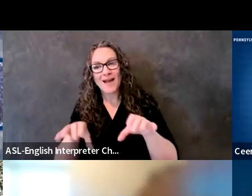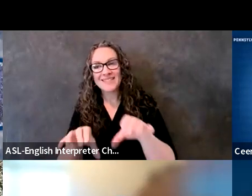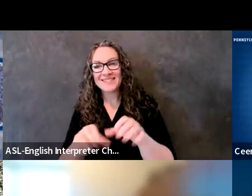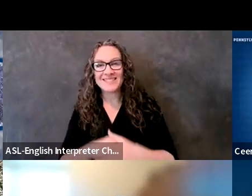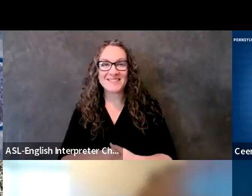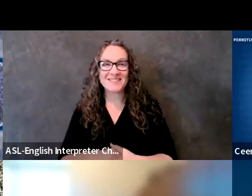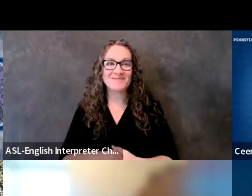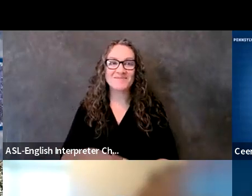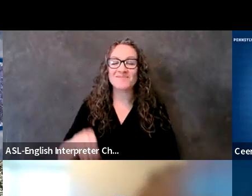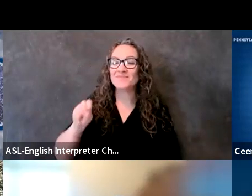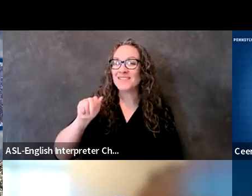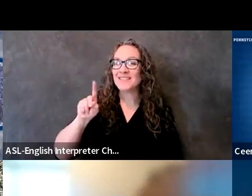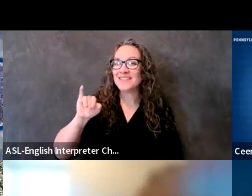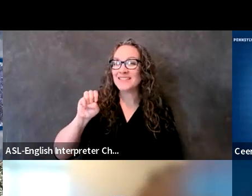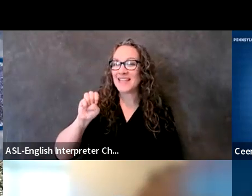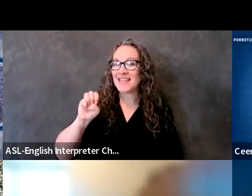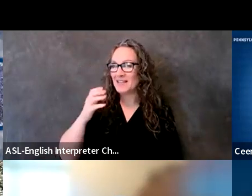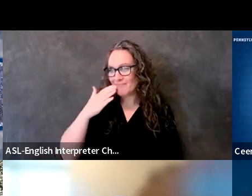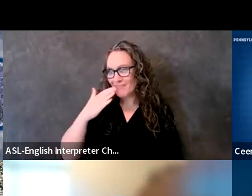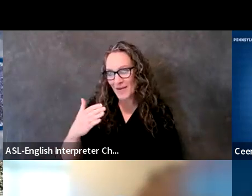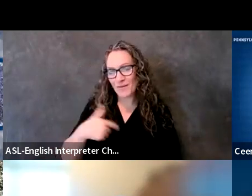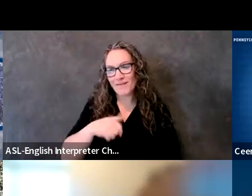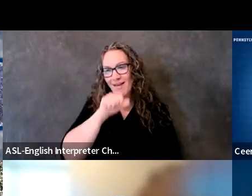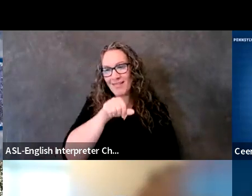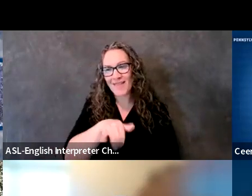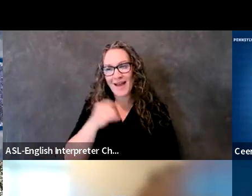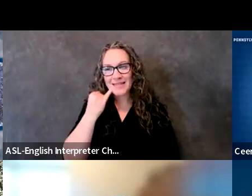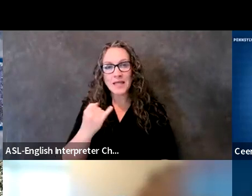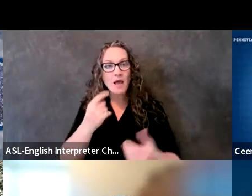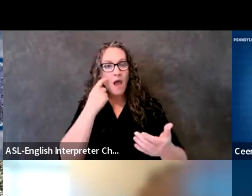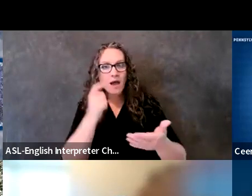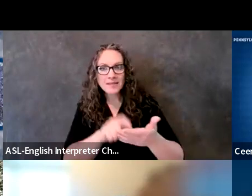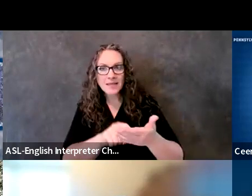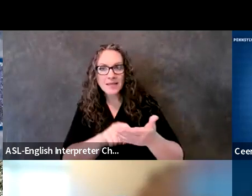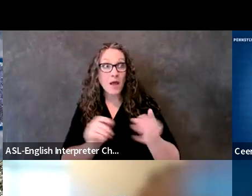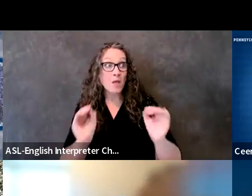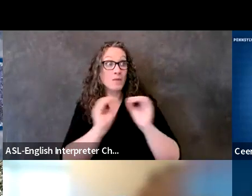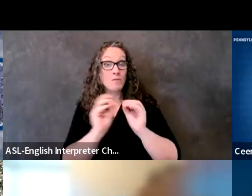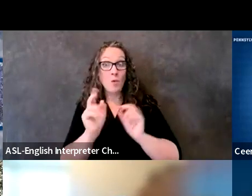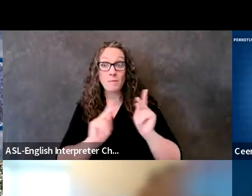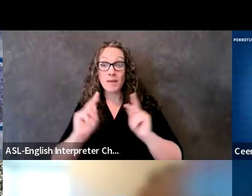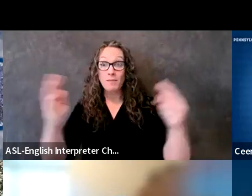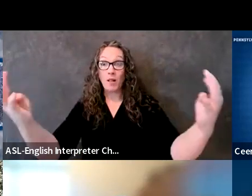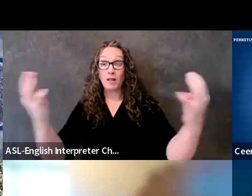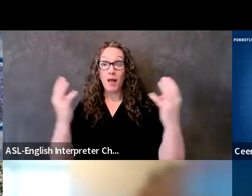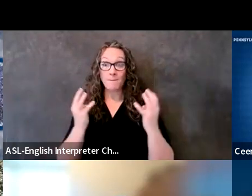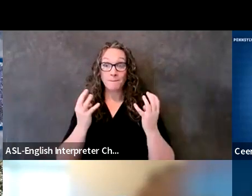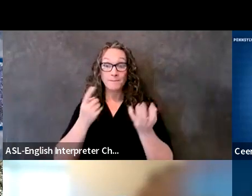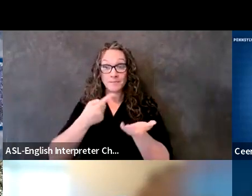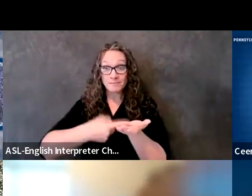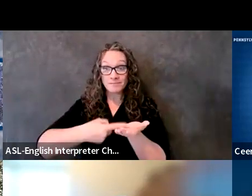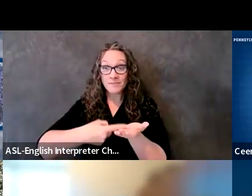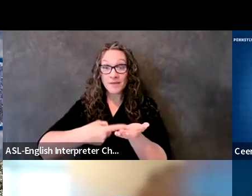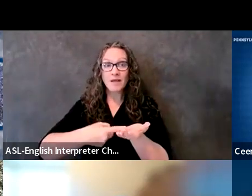This is Sadie. Thank you, Kendall. I love that identification that the more people you come to the table. To me, I think of that